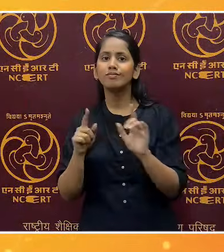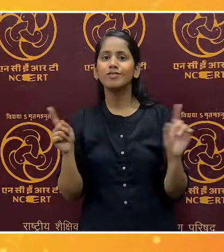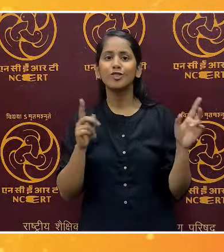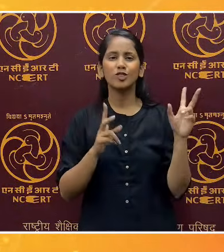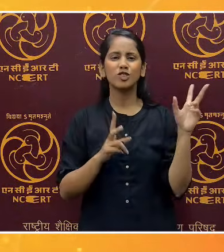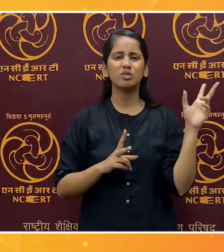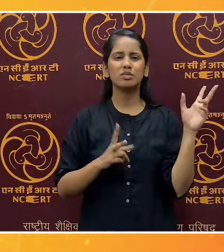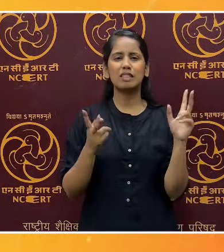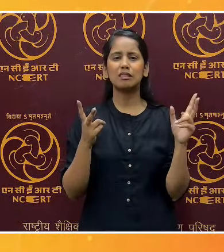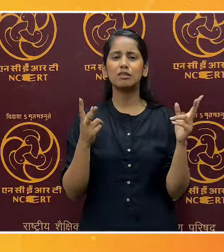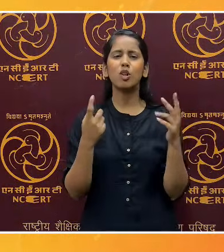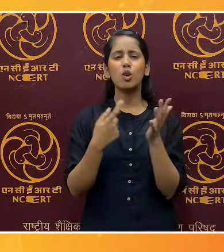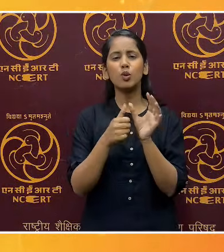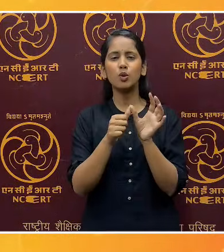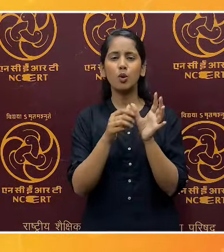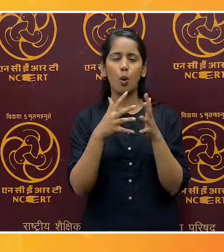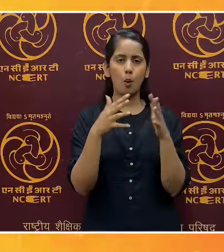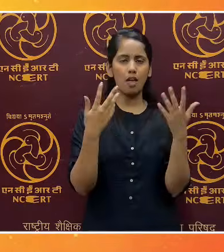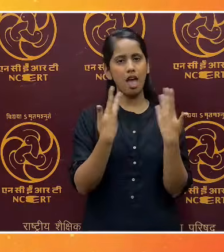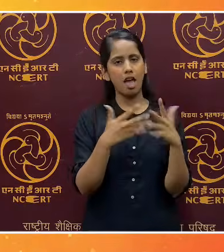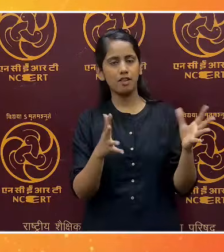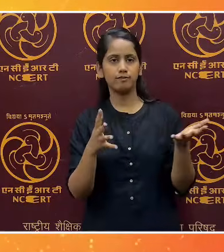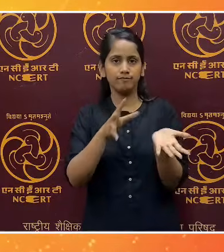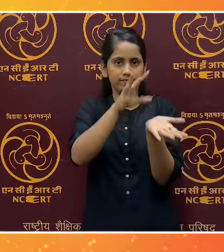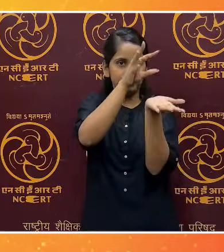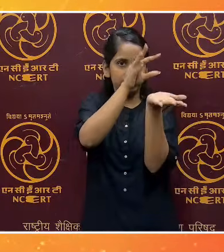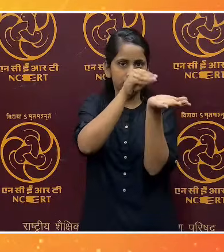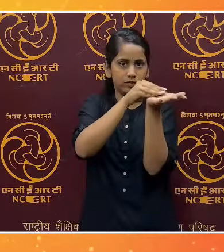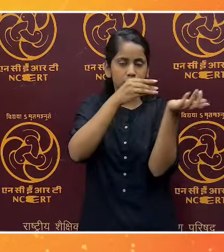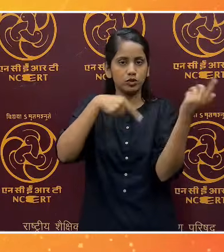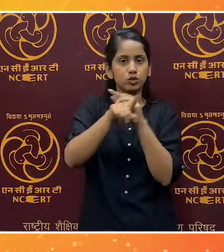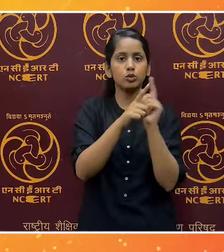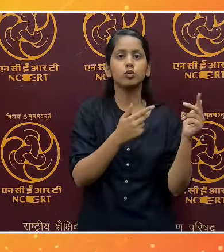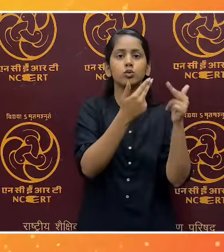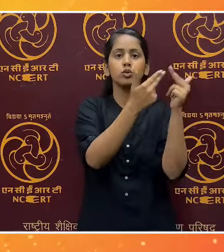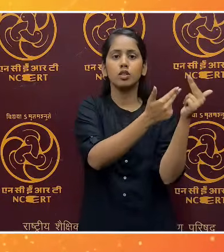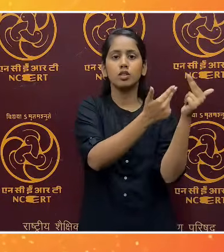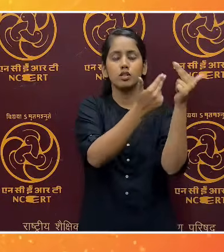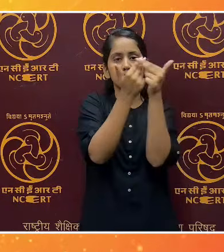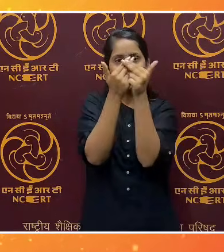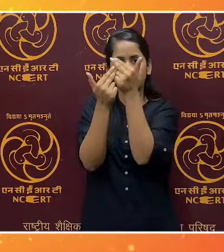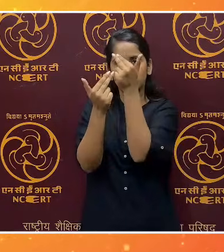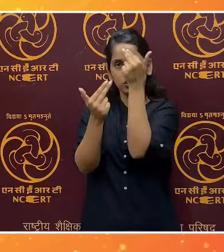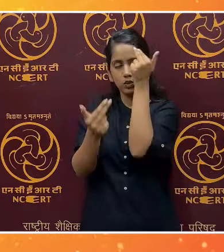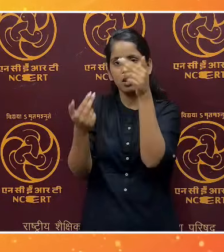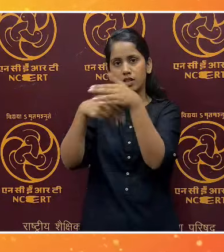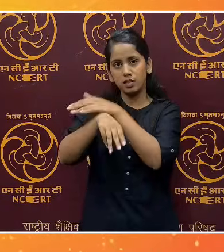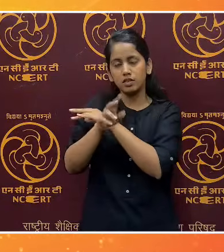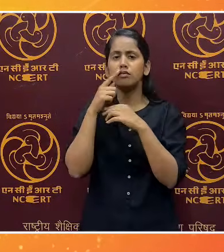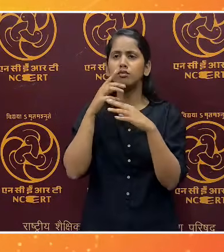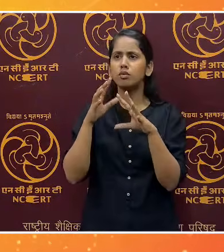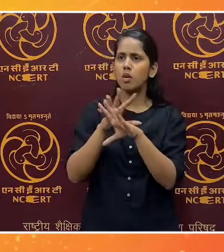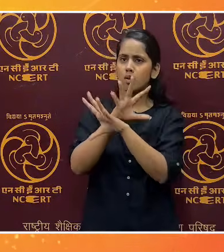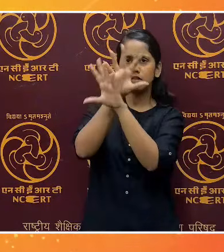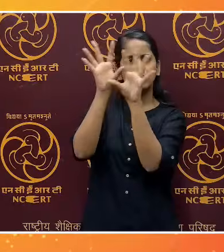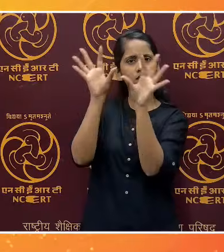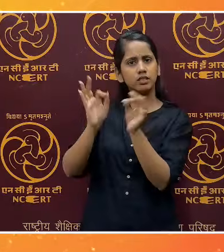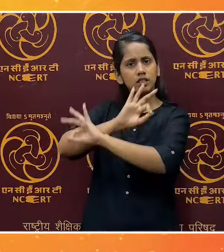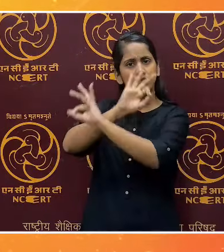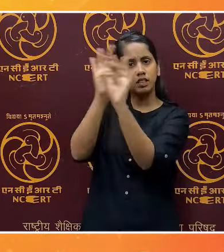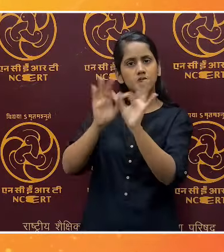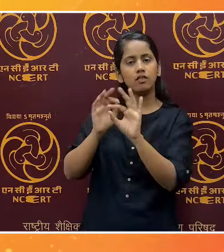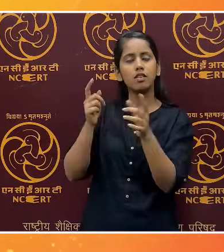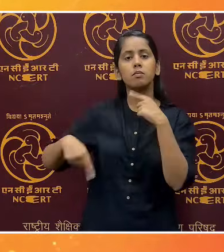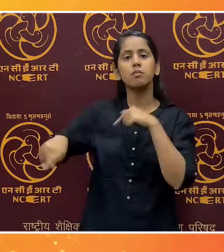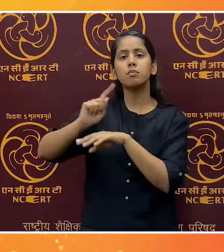it's a raw video. Yeah, it's a raw footages. So what we do, we make the story, we carve the story out of it, and then we publish it